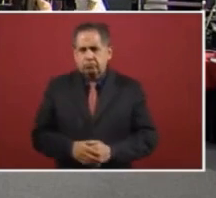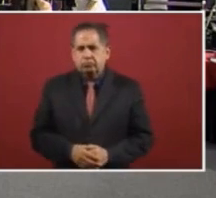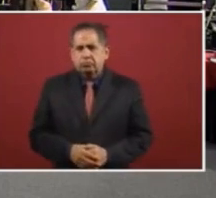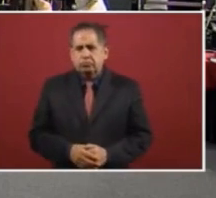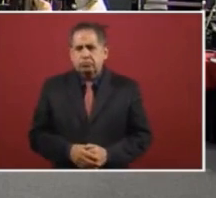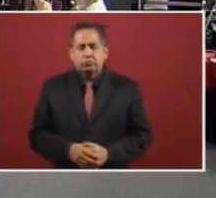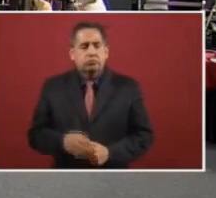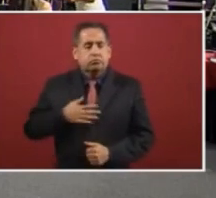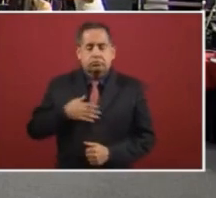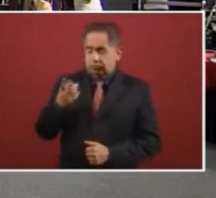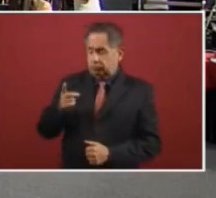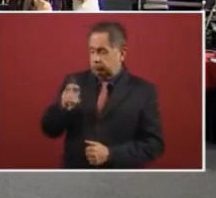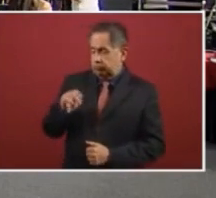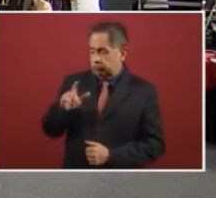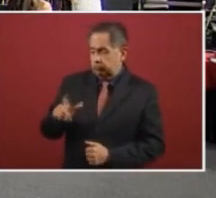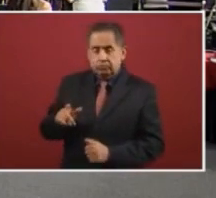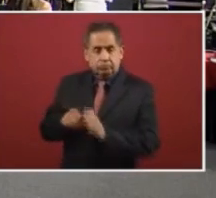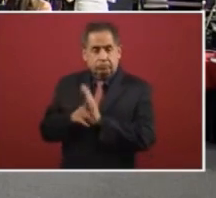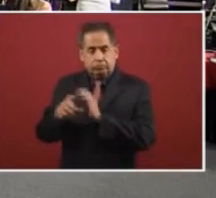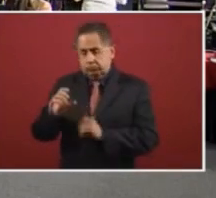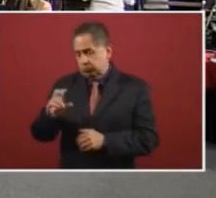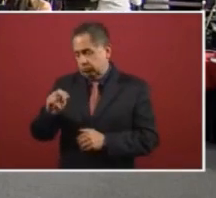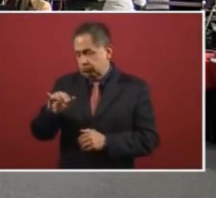So we'll continue with that information.